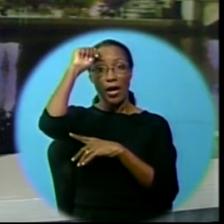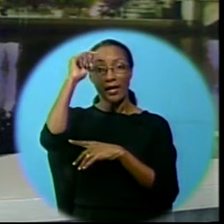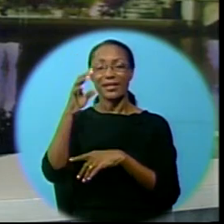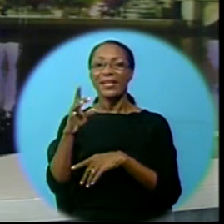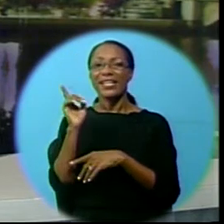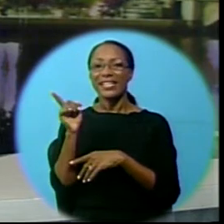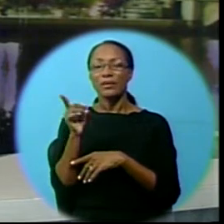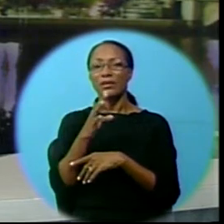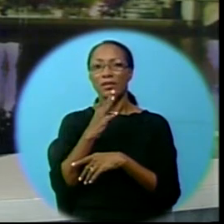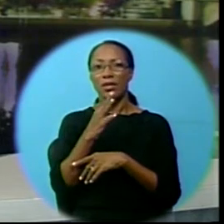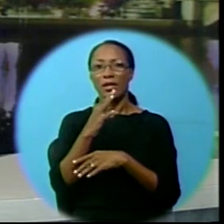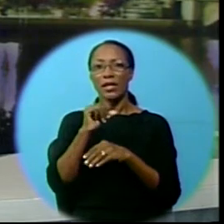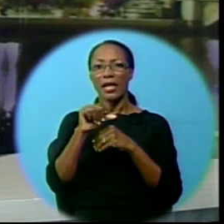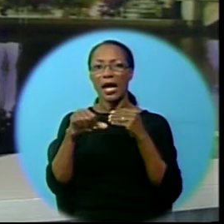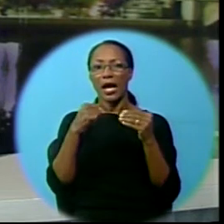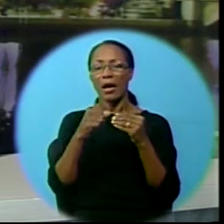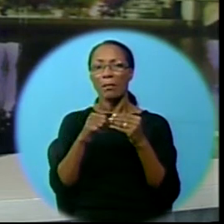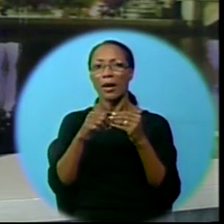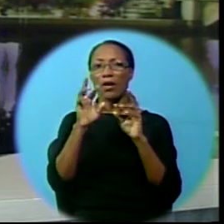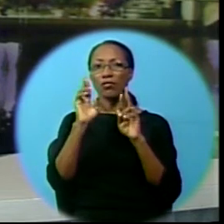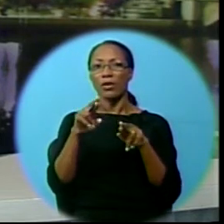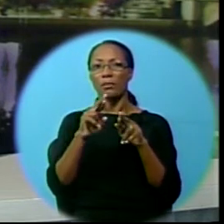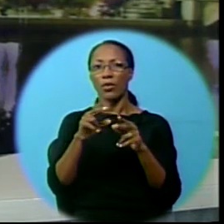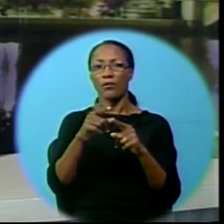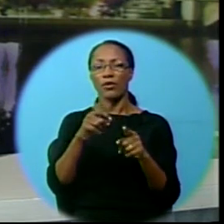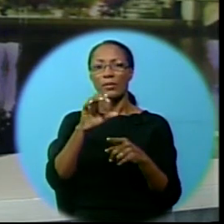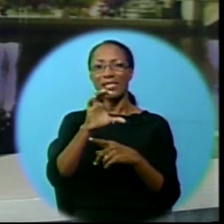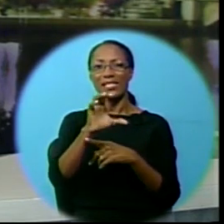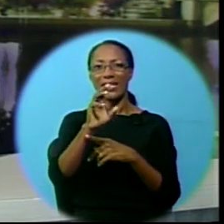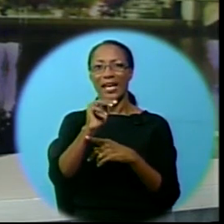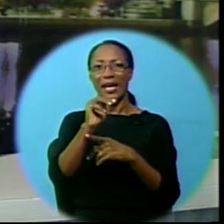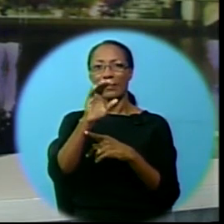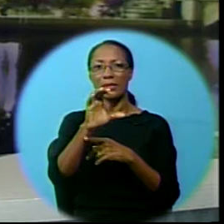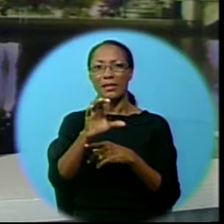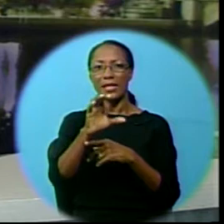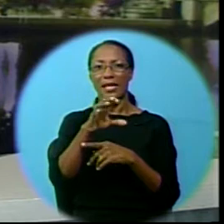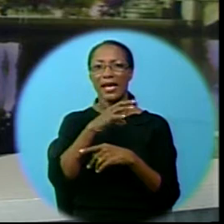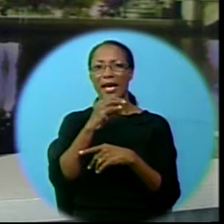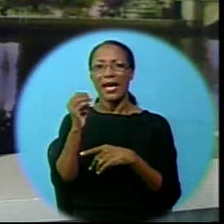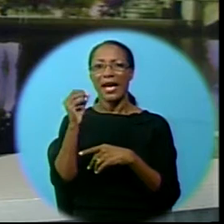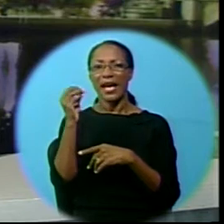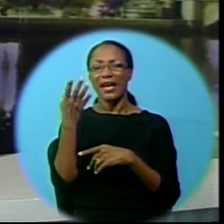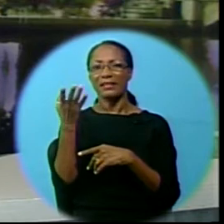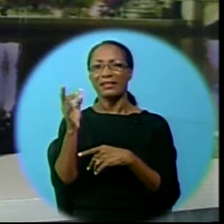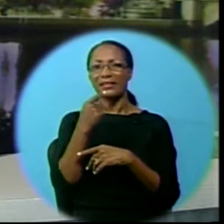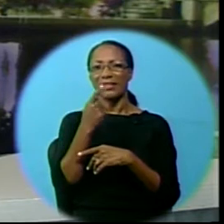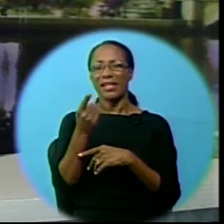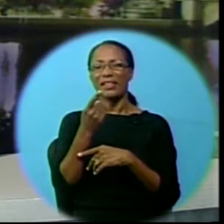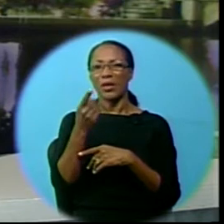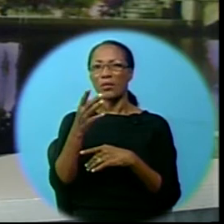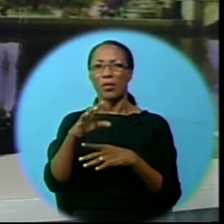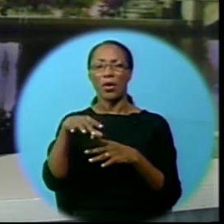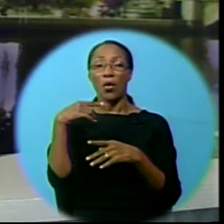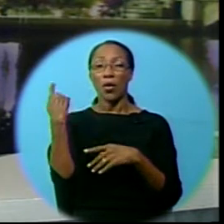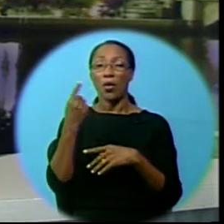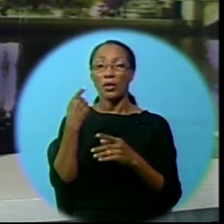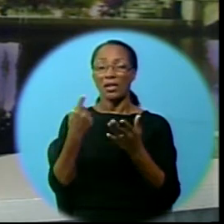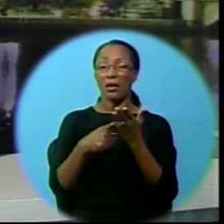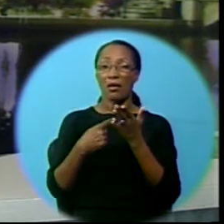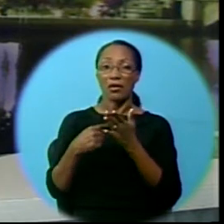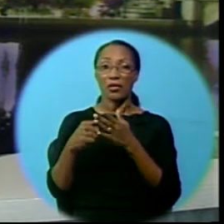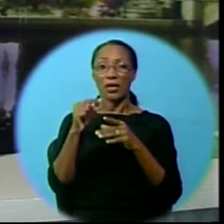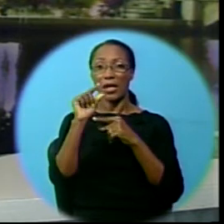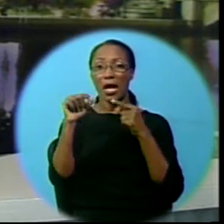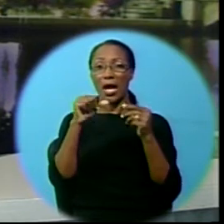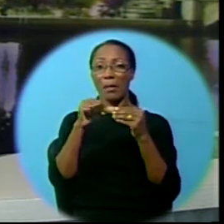on the CMC website, Thorne accused them of being on an excursion of semantics. CMC quotes an unnamed